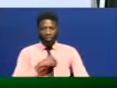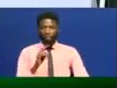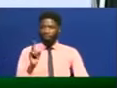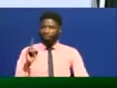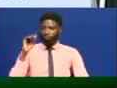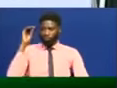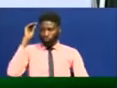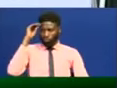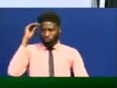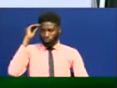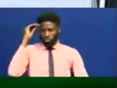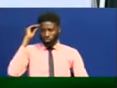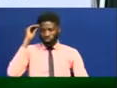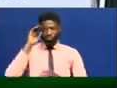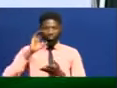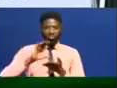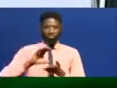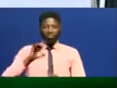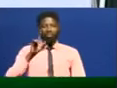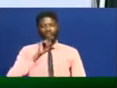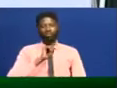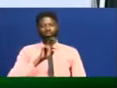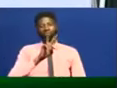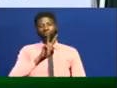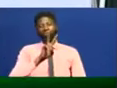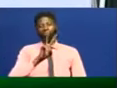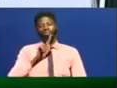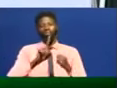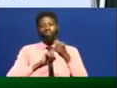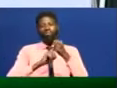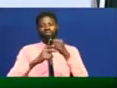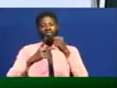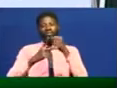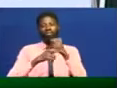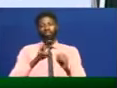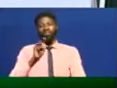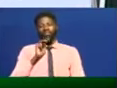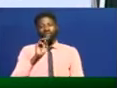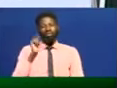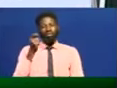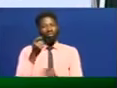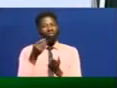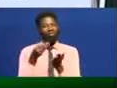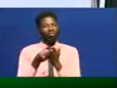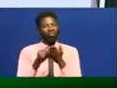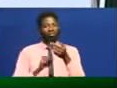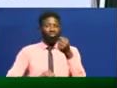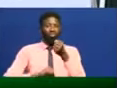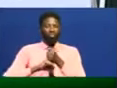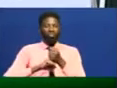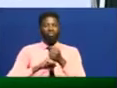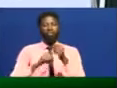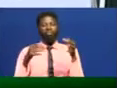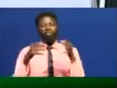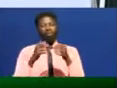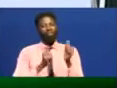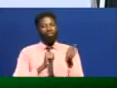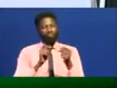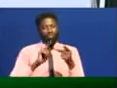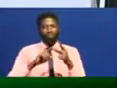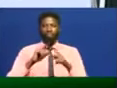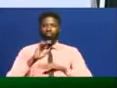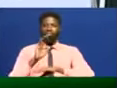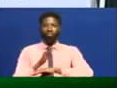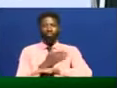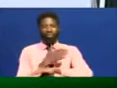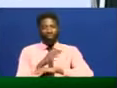Education 267 million Kenya shillings to support ball games, to support music festival,